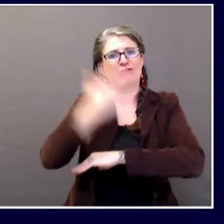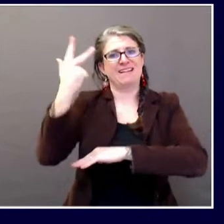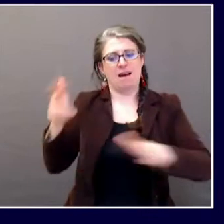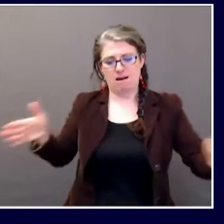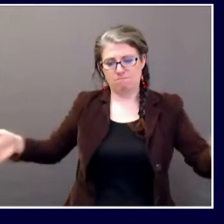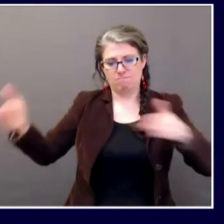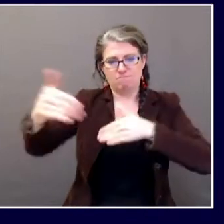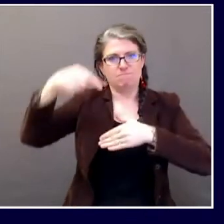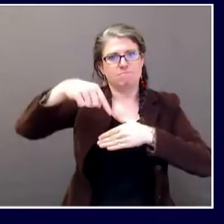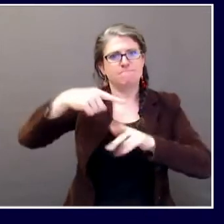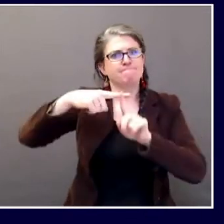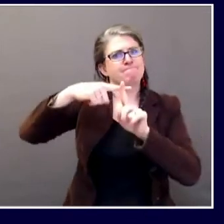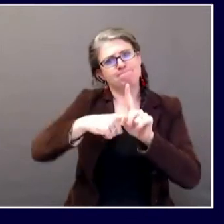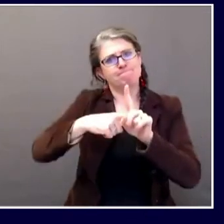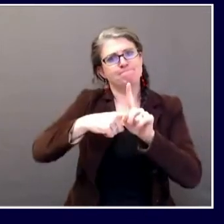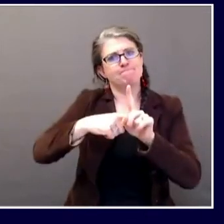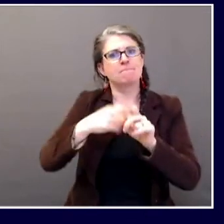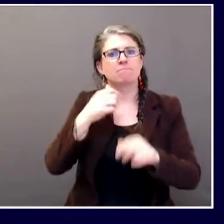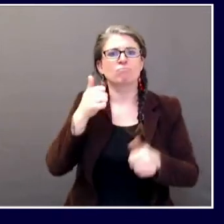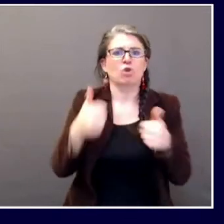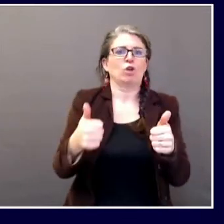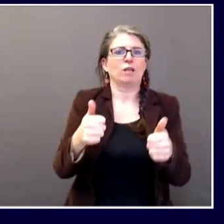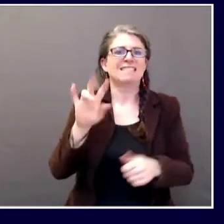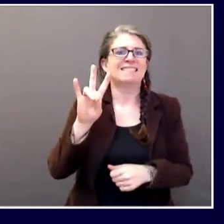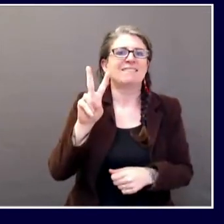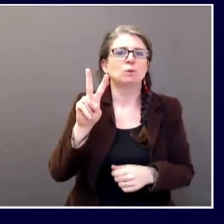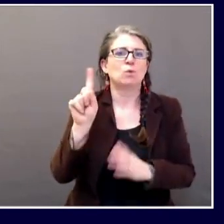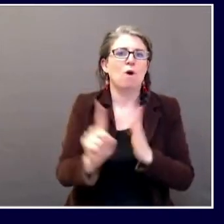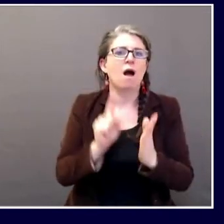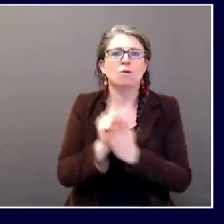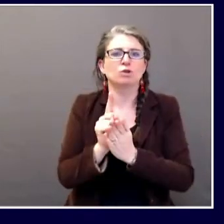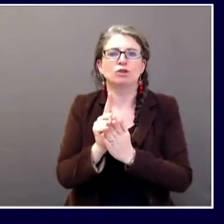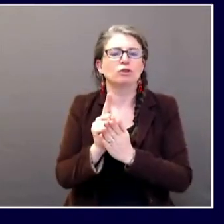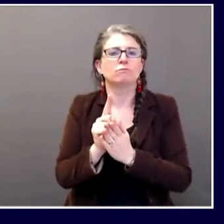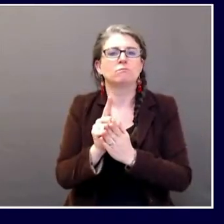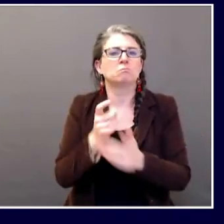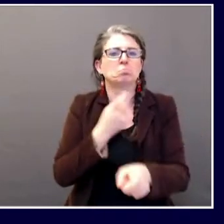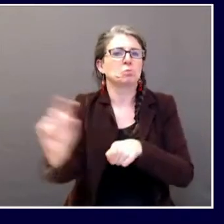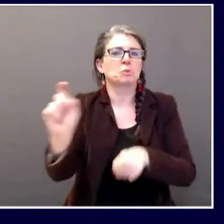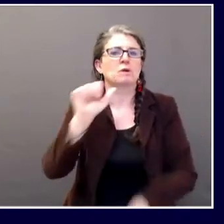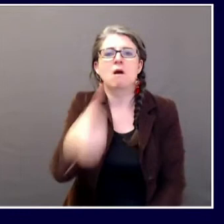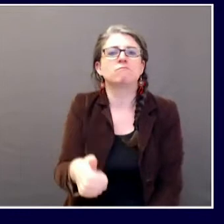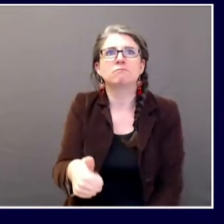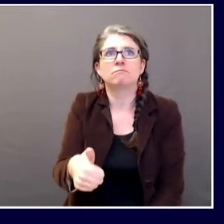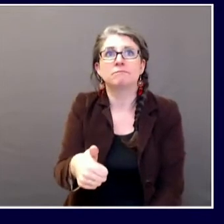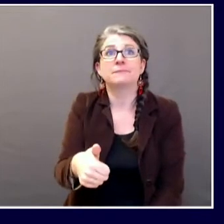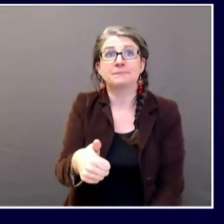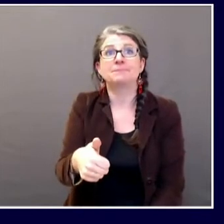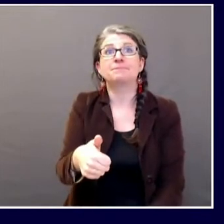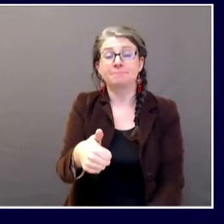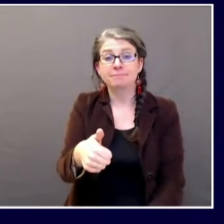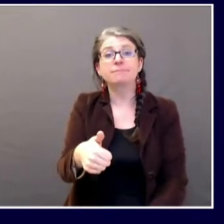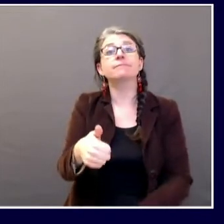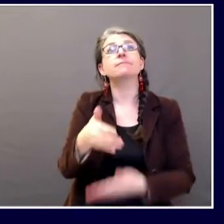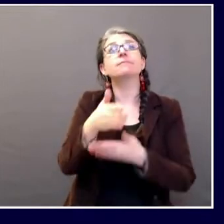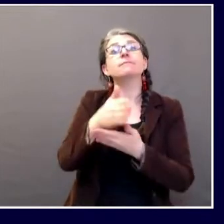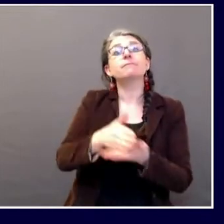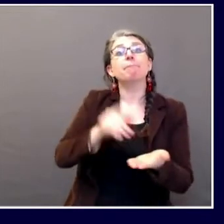know that as a result of the inclement weather, that some vaccine and vaccination clinics were postponed, We are working with